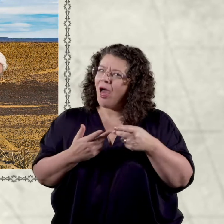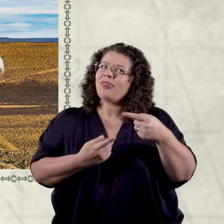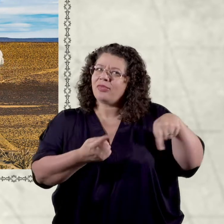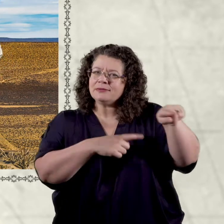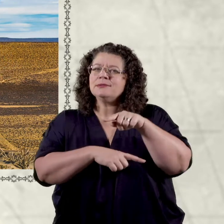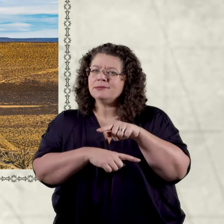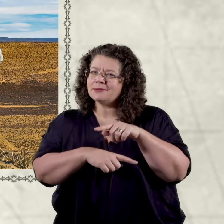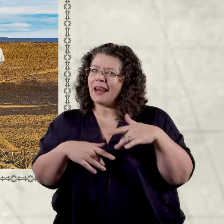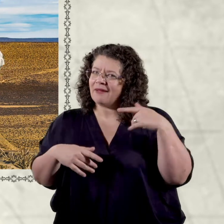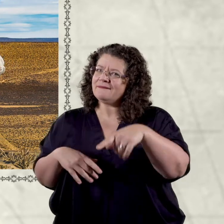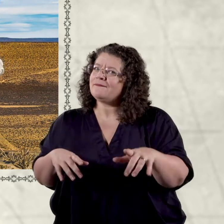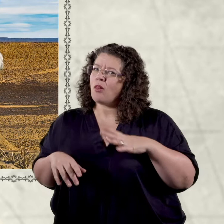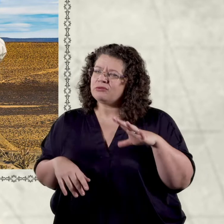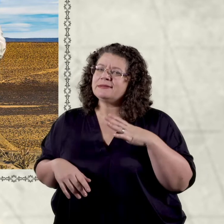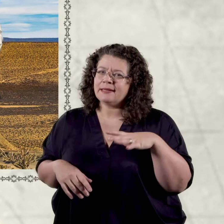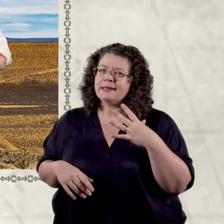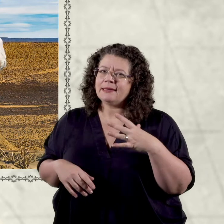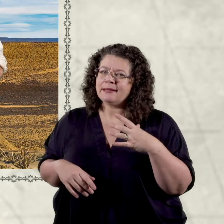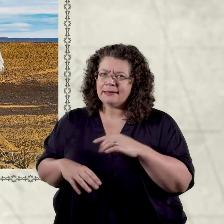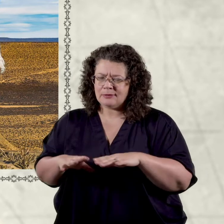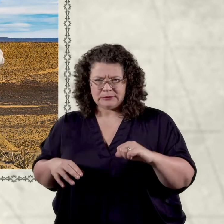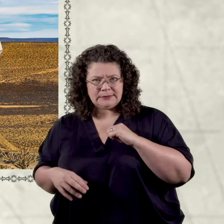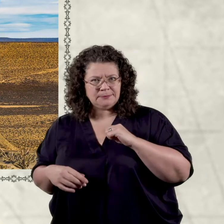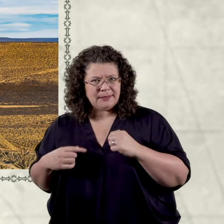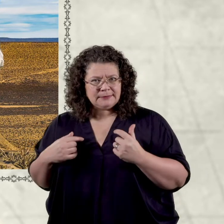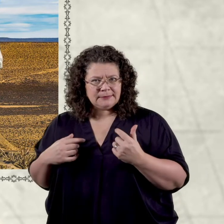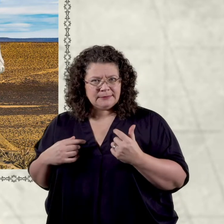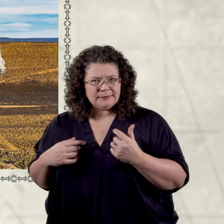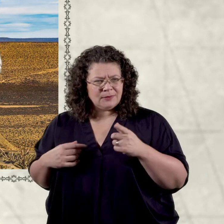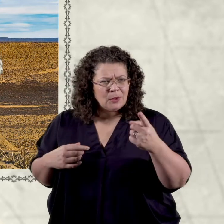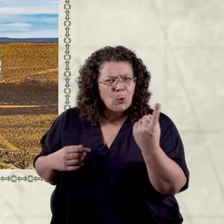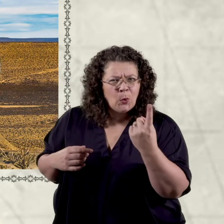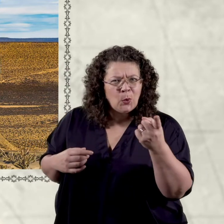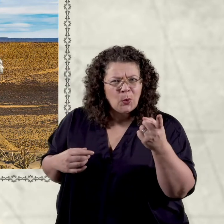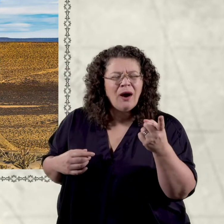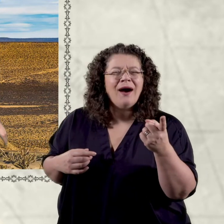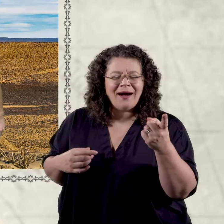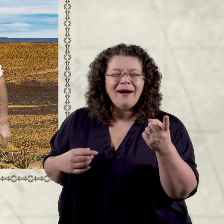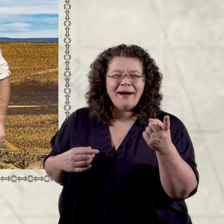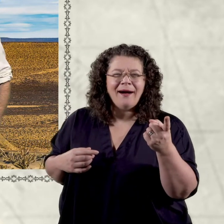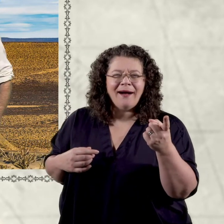already. We weren't expecting this. These people were, of course, the Indians. Now then,